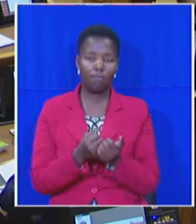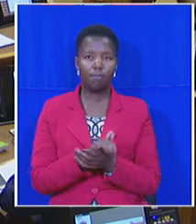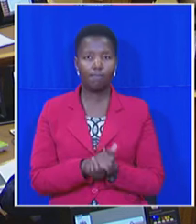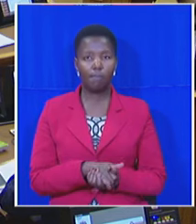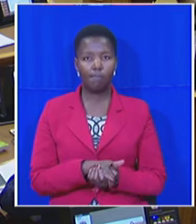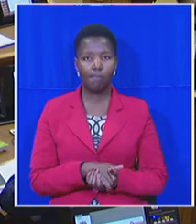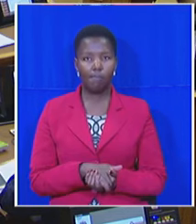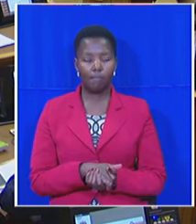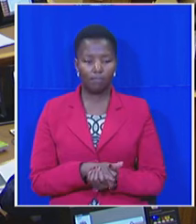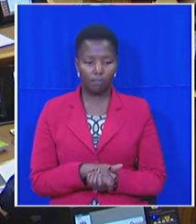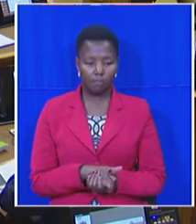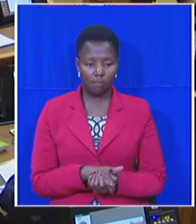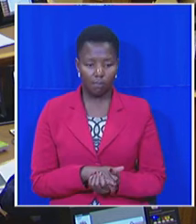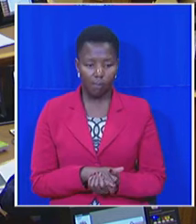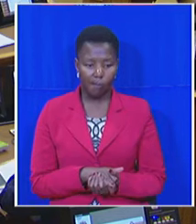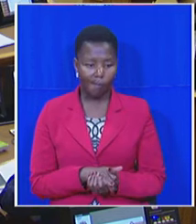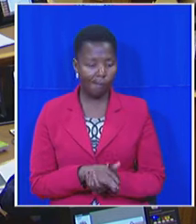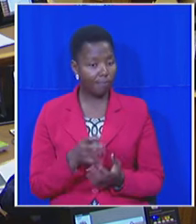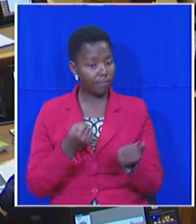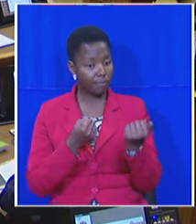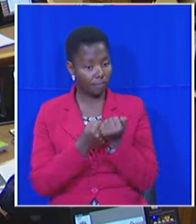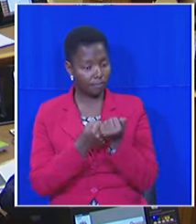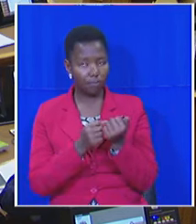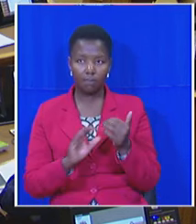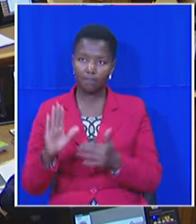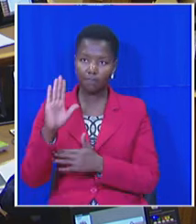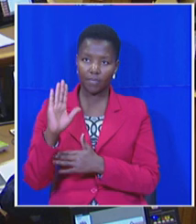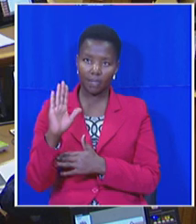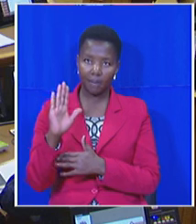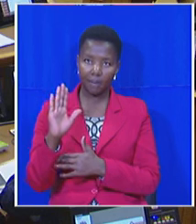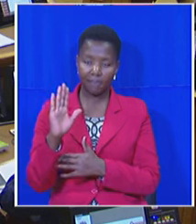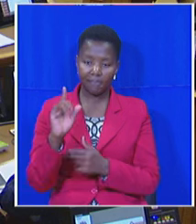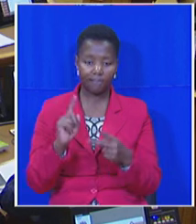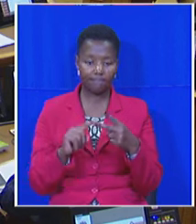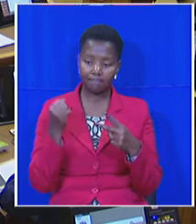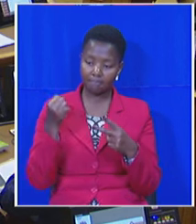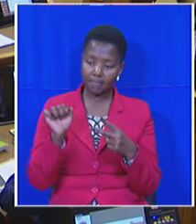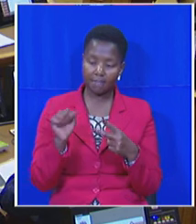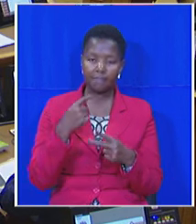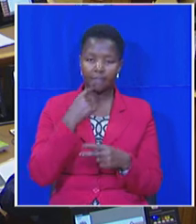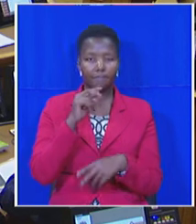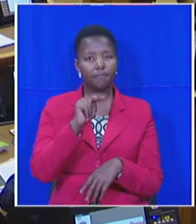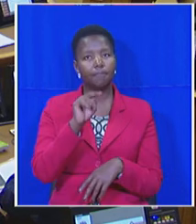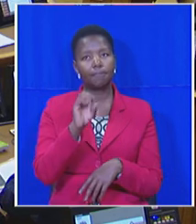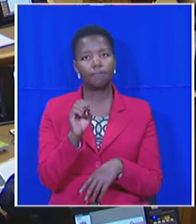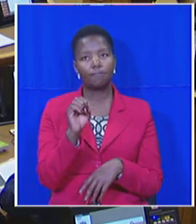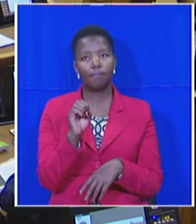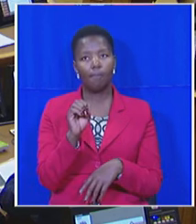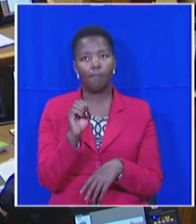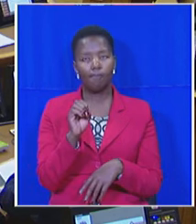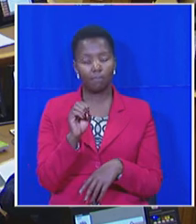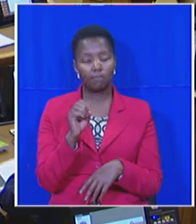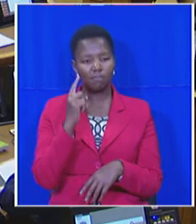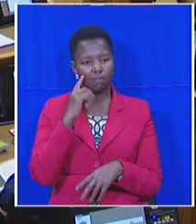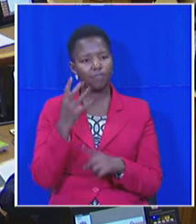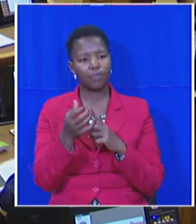I now put the question again. Those in favor will say aye. Those against, no. I think